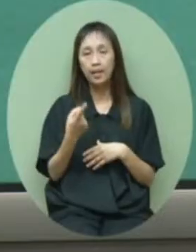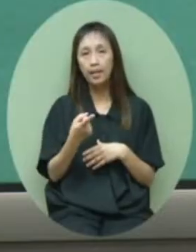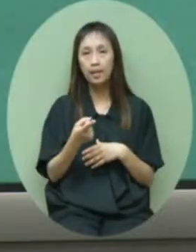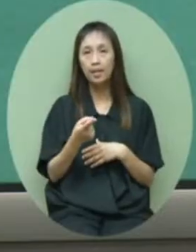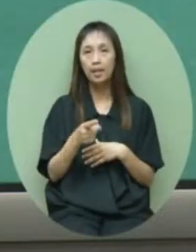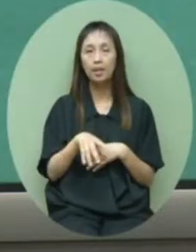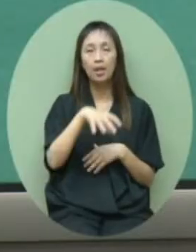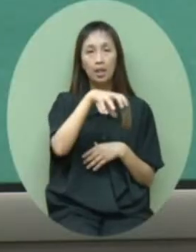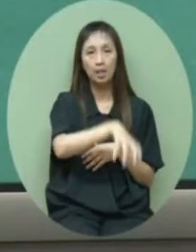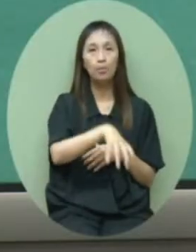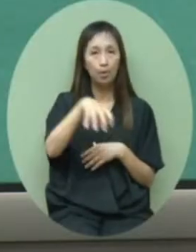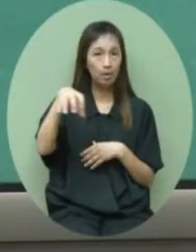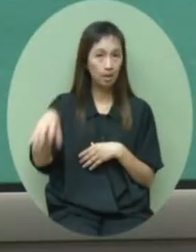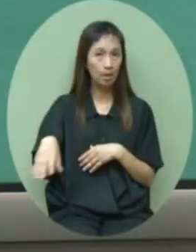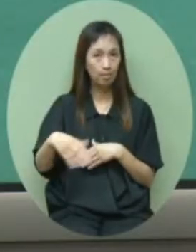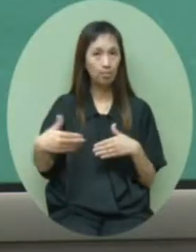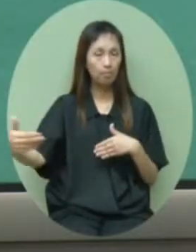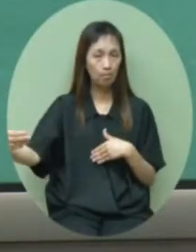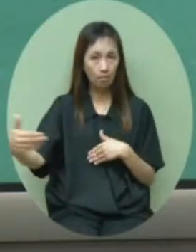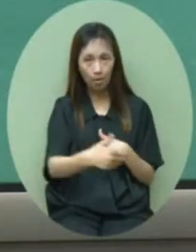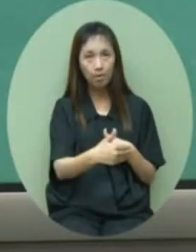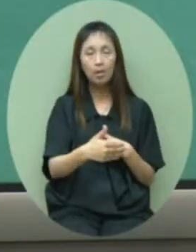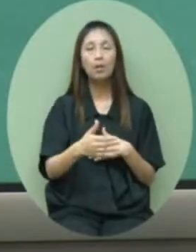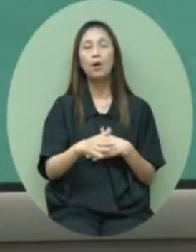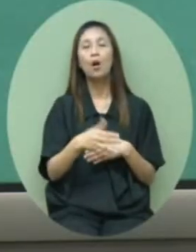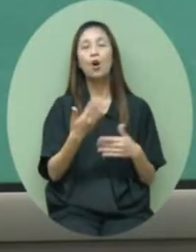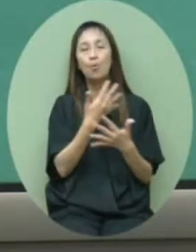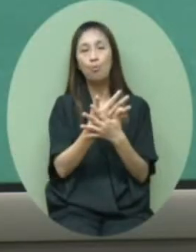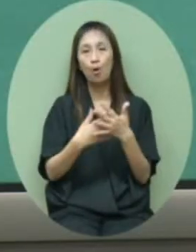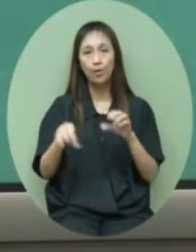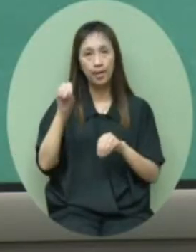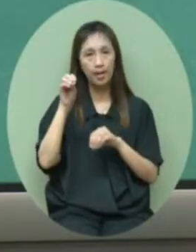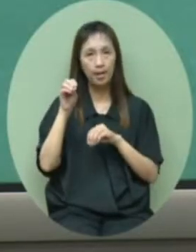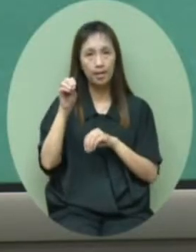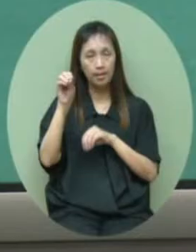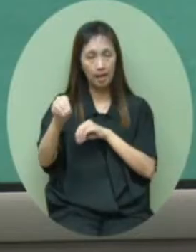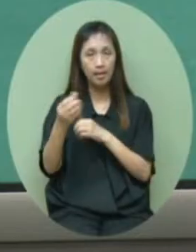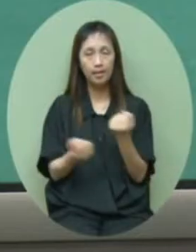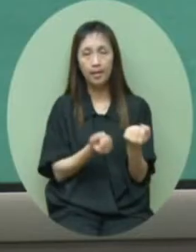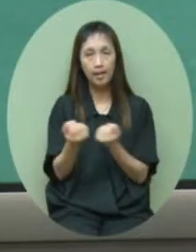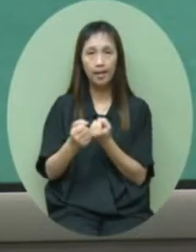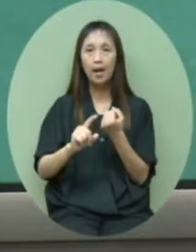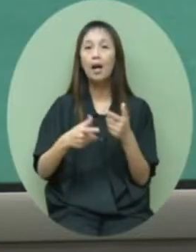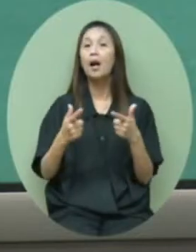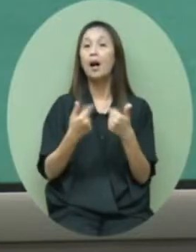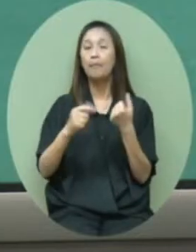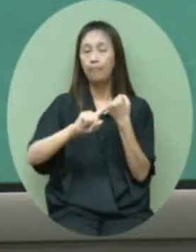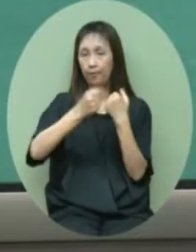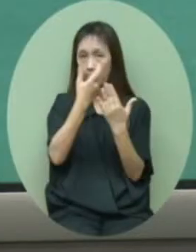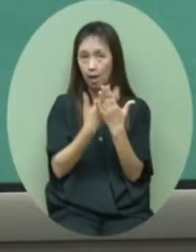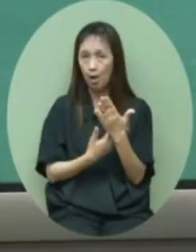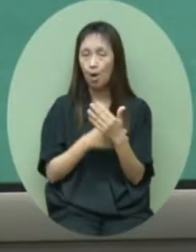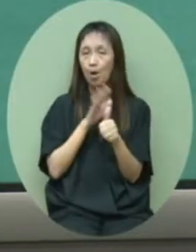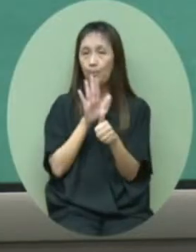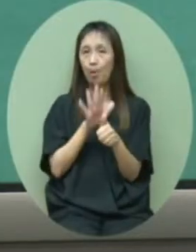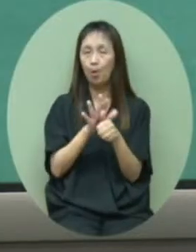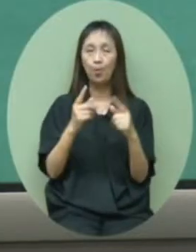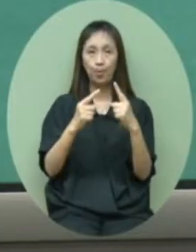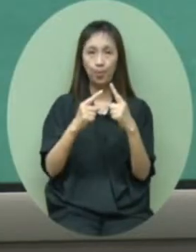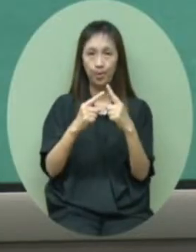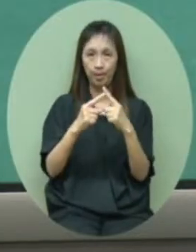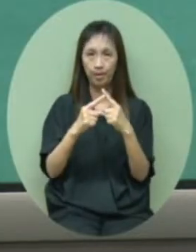ride-hailing platforms and services, so that for both taxi service or point-to-point passenger carrying services, they will